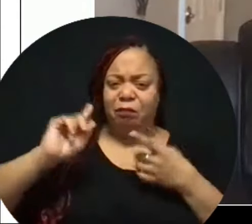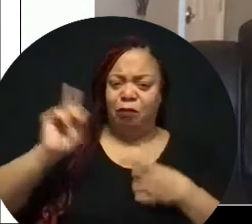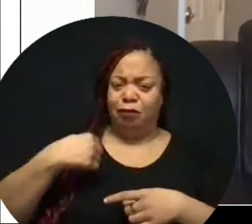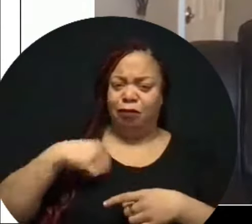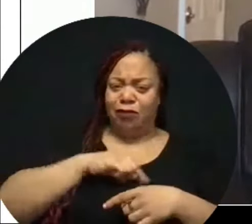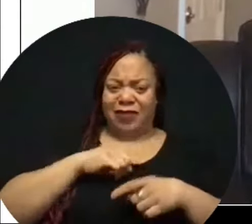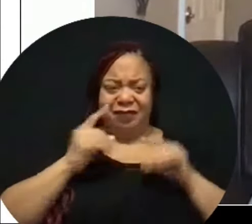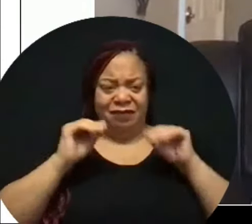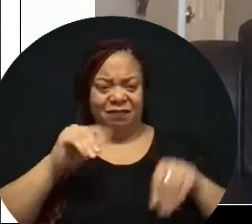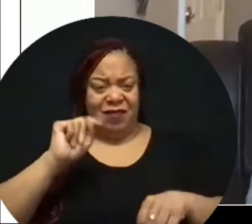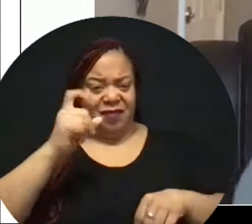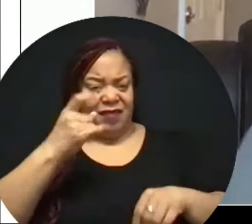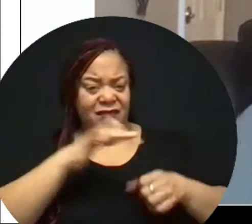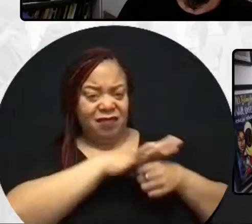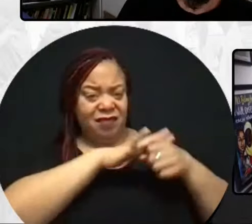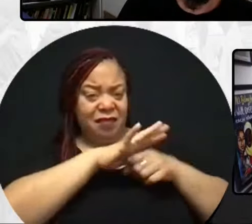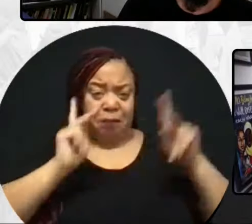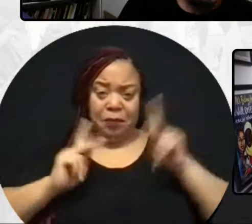right now.